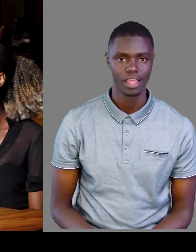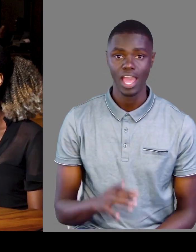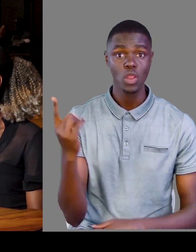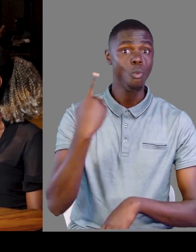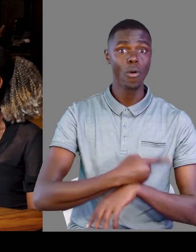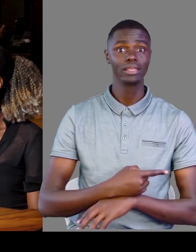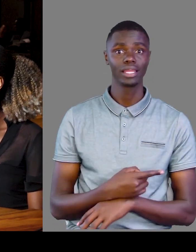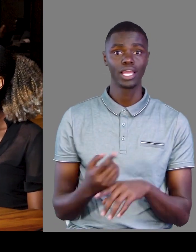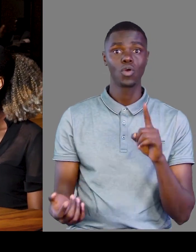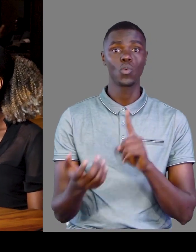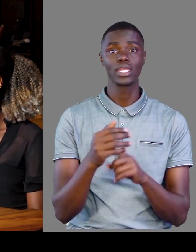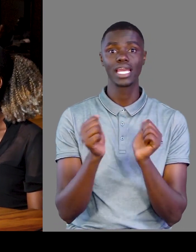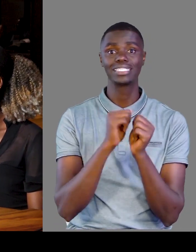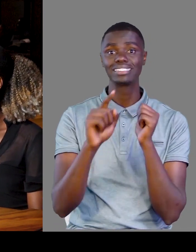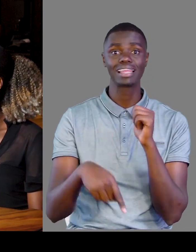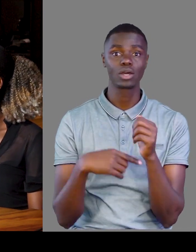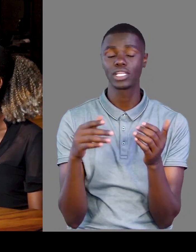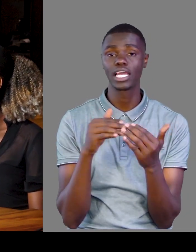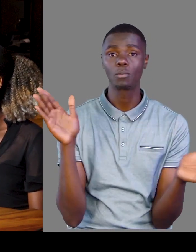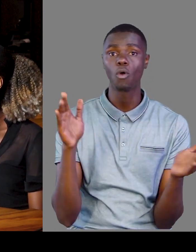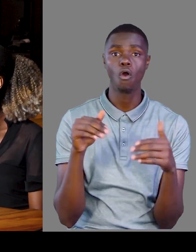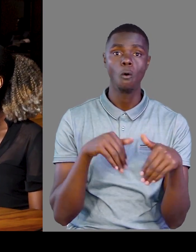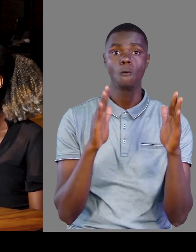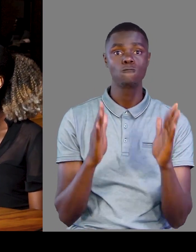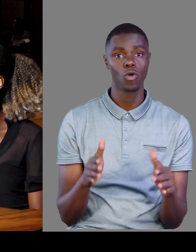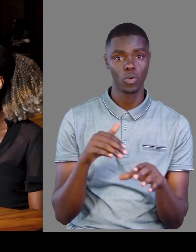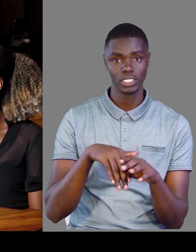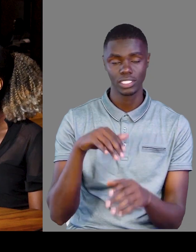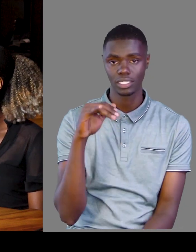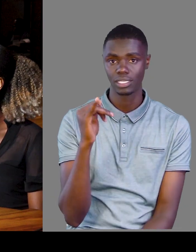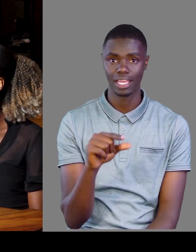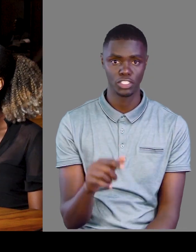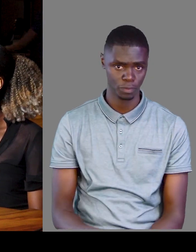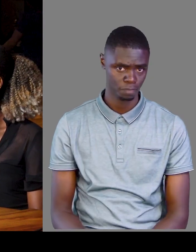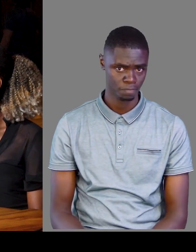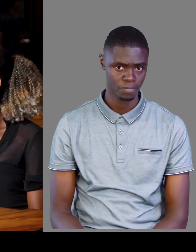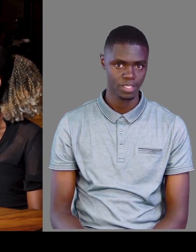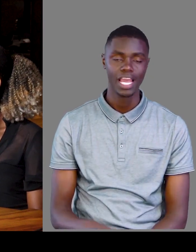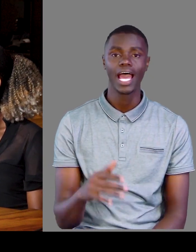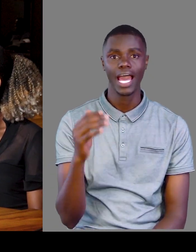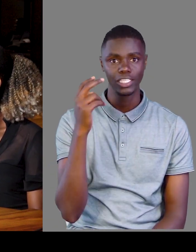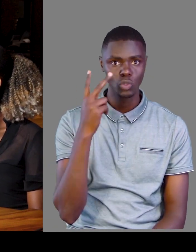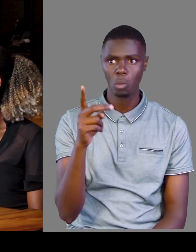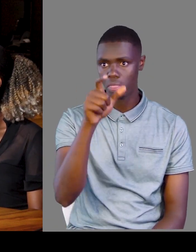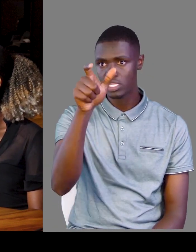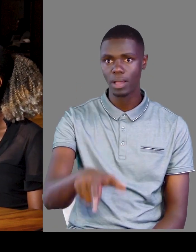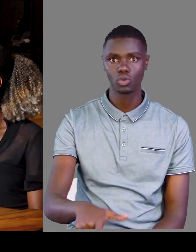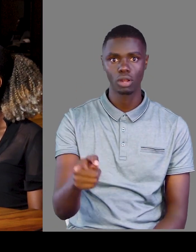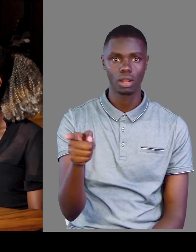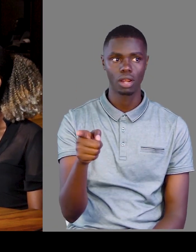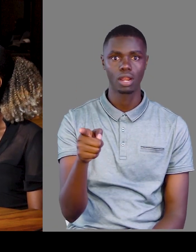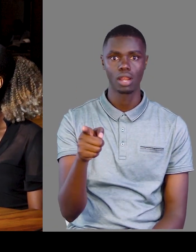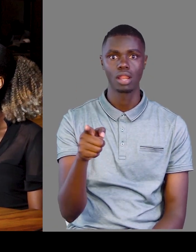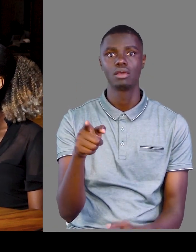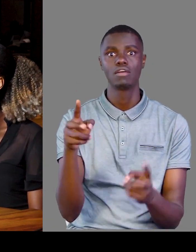It's like in a day we get like 10,000 or more. What? The followers. So I came to realize, oh, this